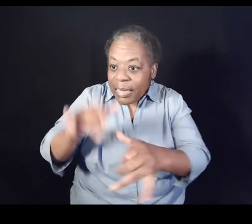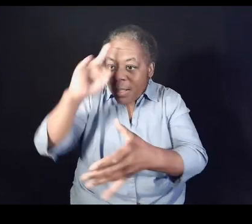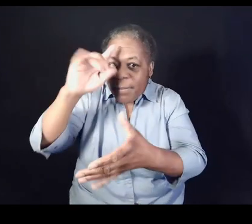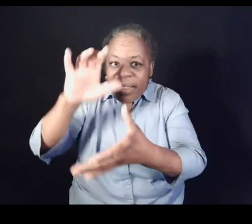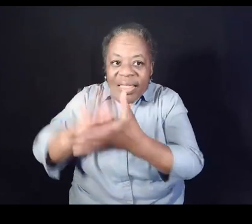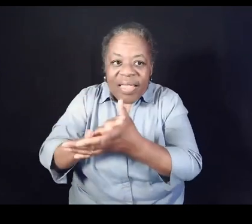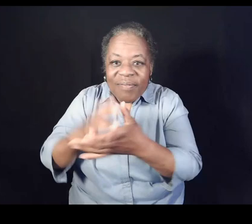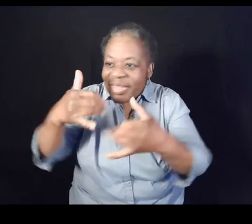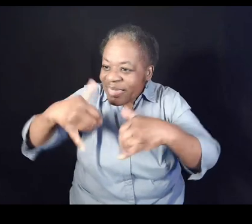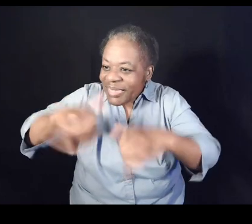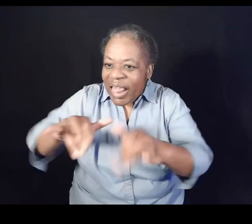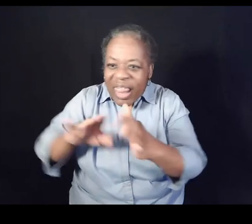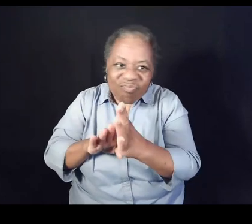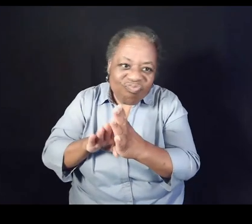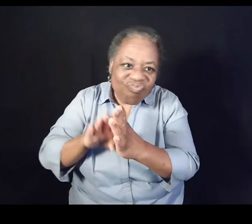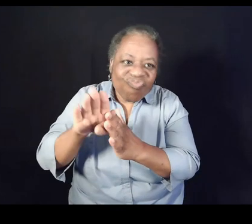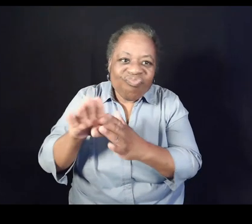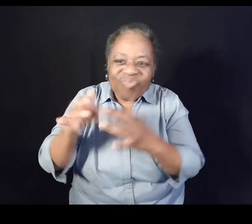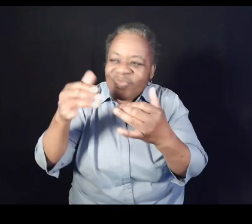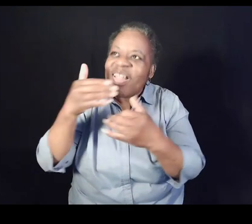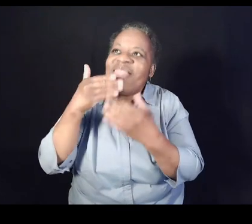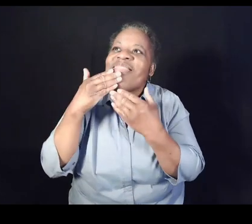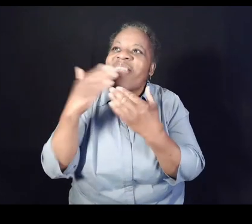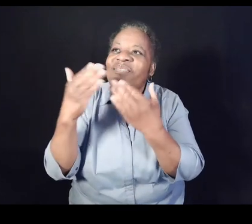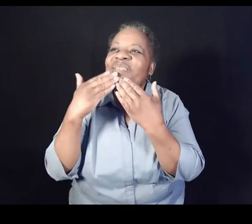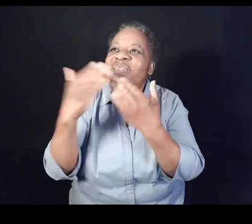still growing, and grateful.